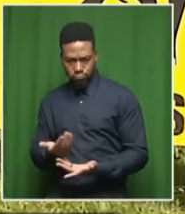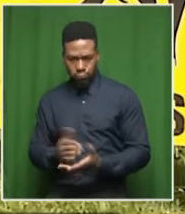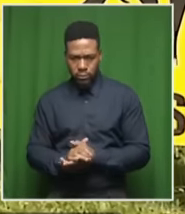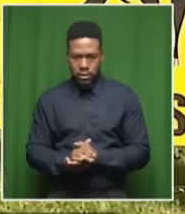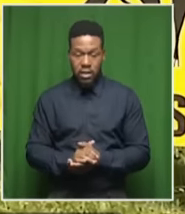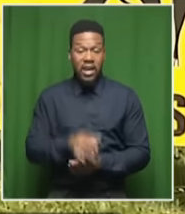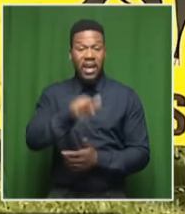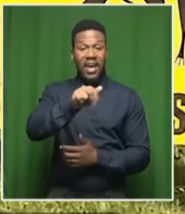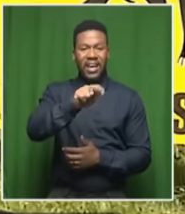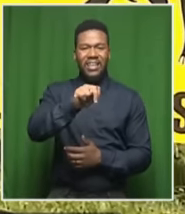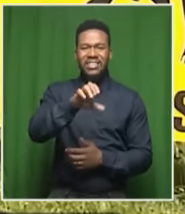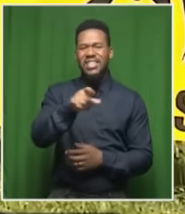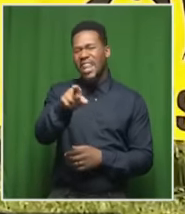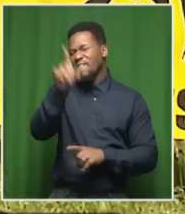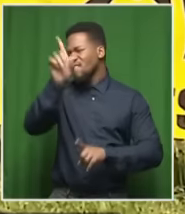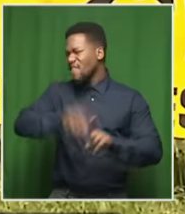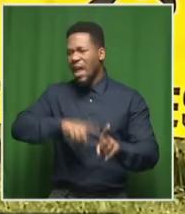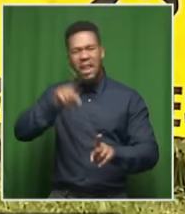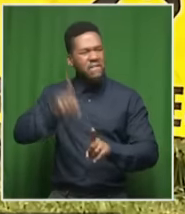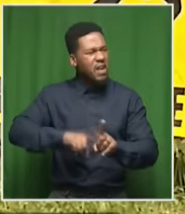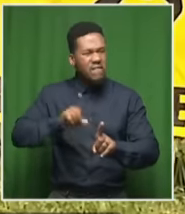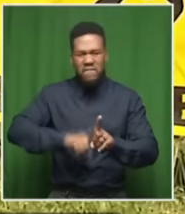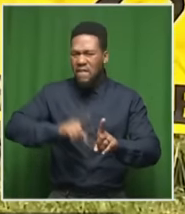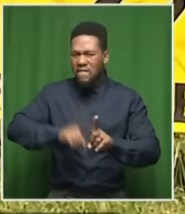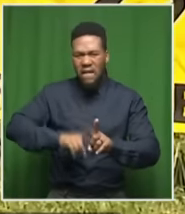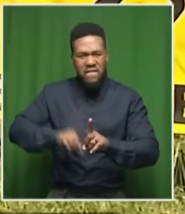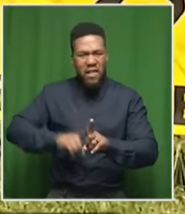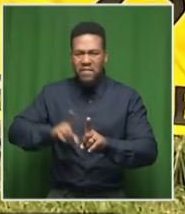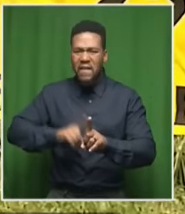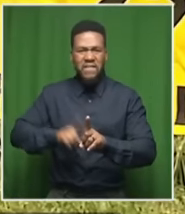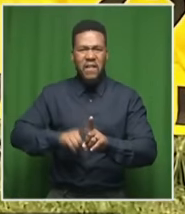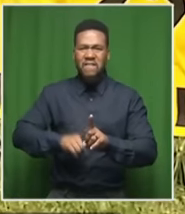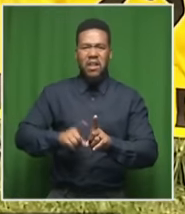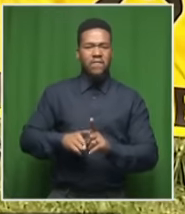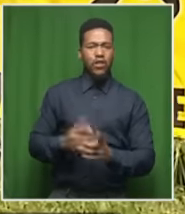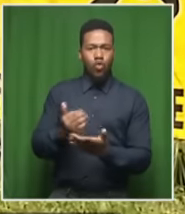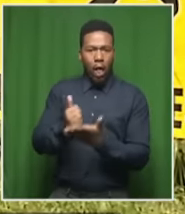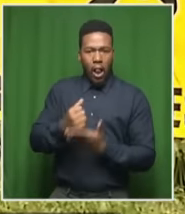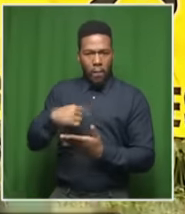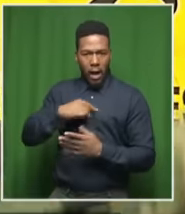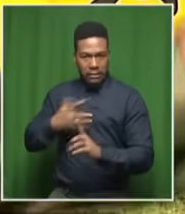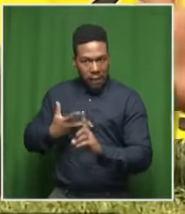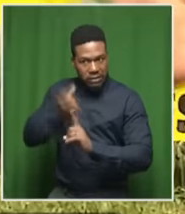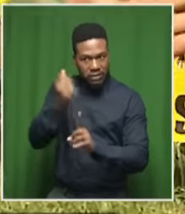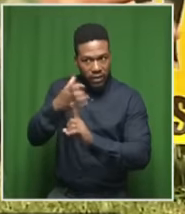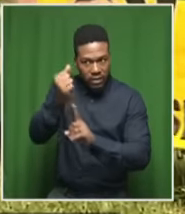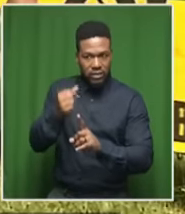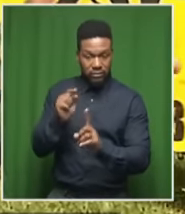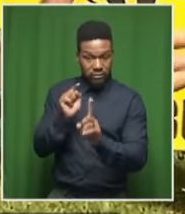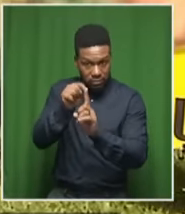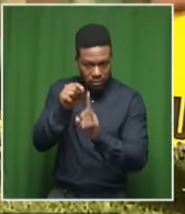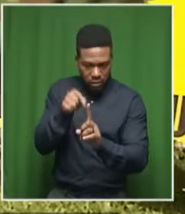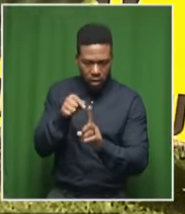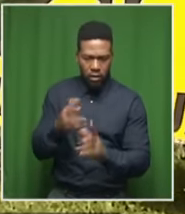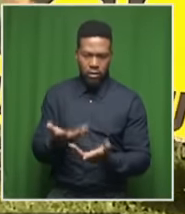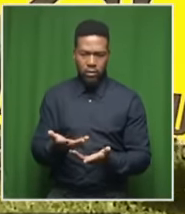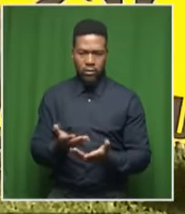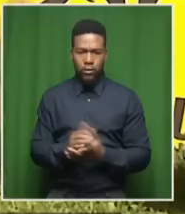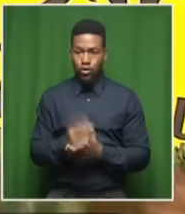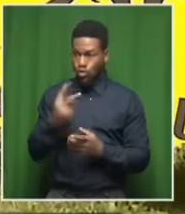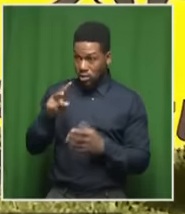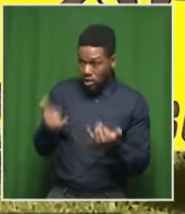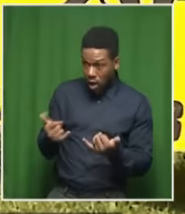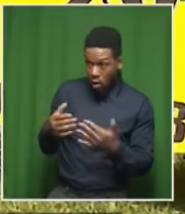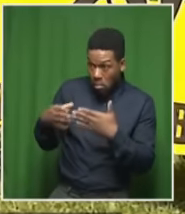ANC have been failing throughout in us achieving that goals. We're having members of uMkhonto weSizwe, you can see they